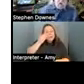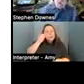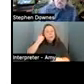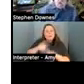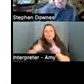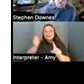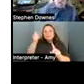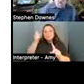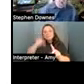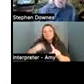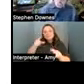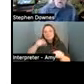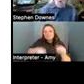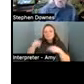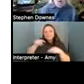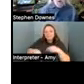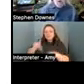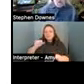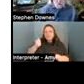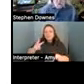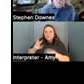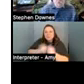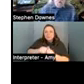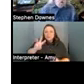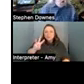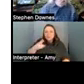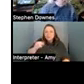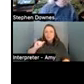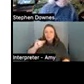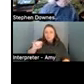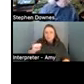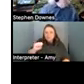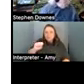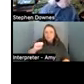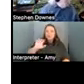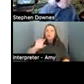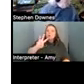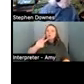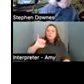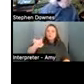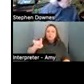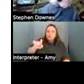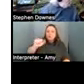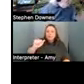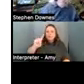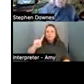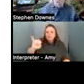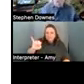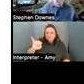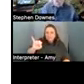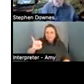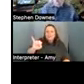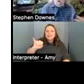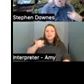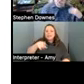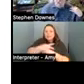as far back as 2016 with wix adi which produces websites or uh you know